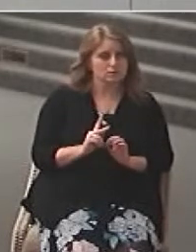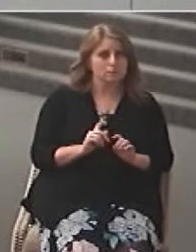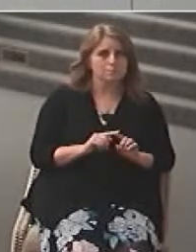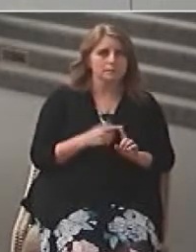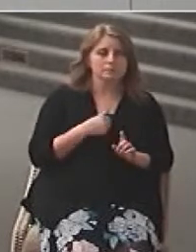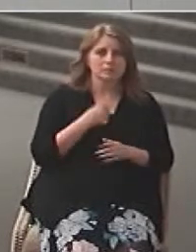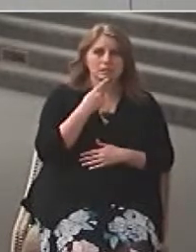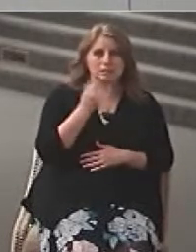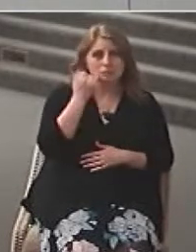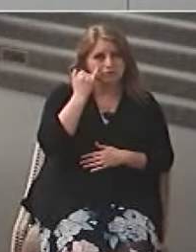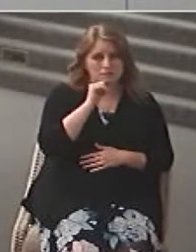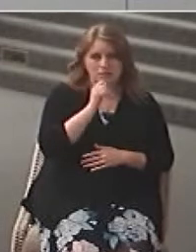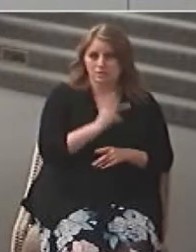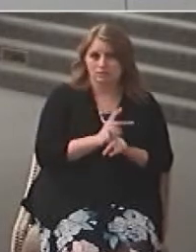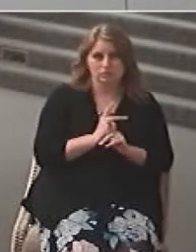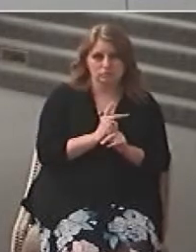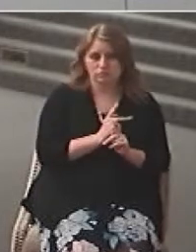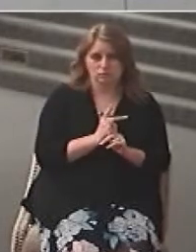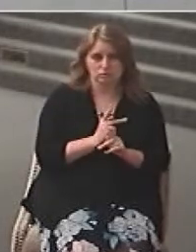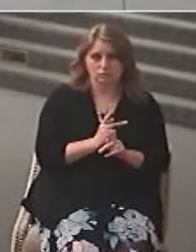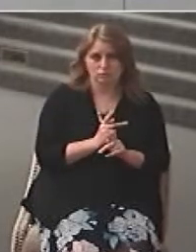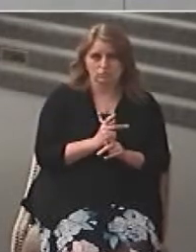if we're not careful.